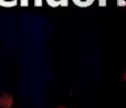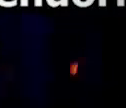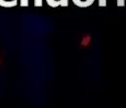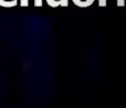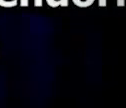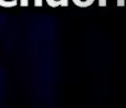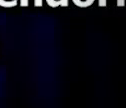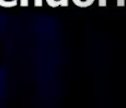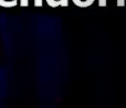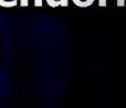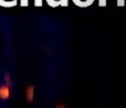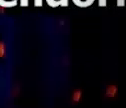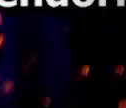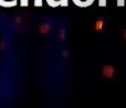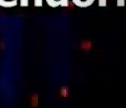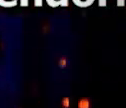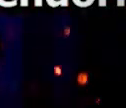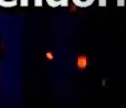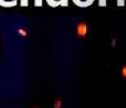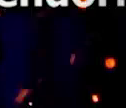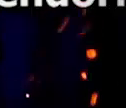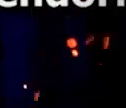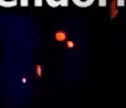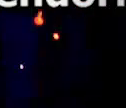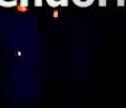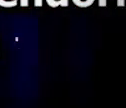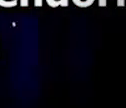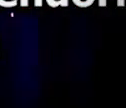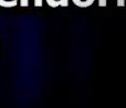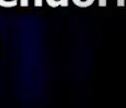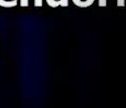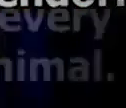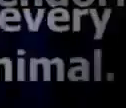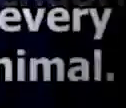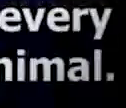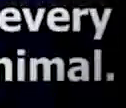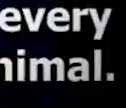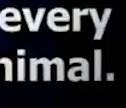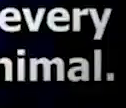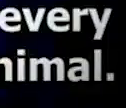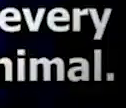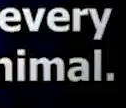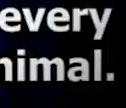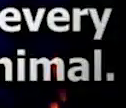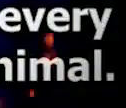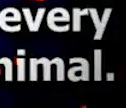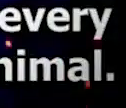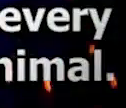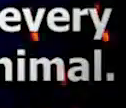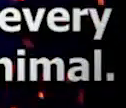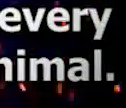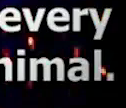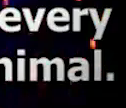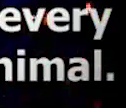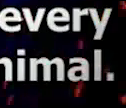brightened by his splendor when he appeared in the skies. With a mighty voice, he shouted, 'Fallen, fallen